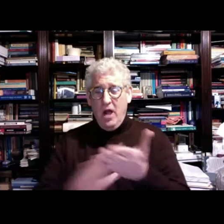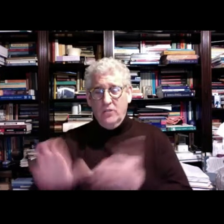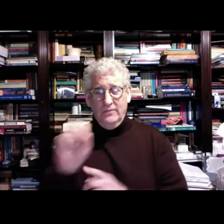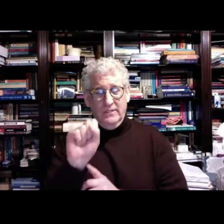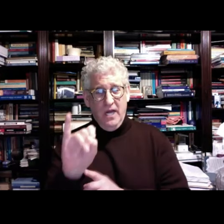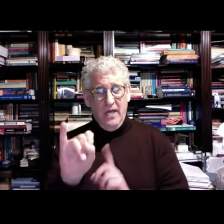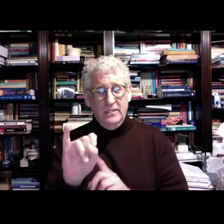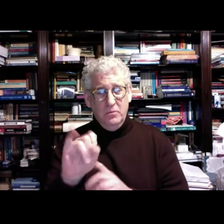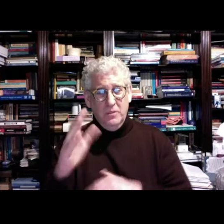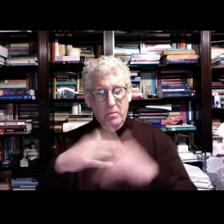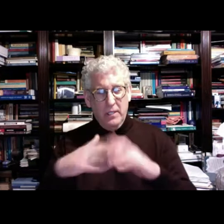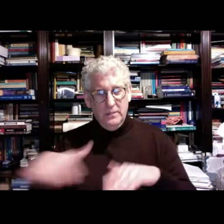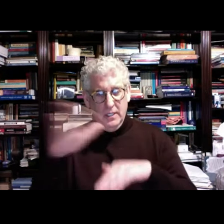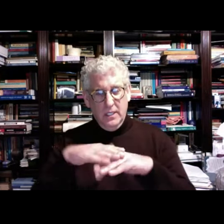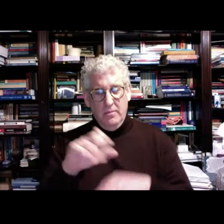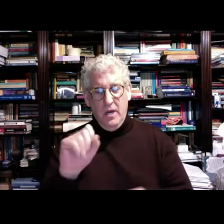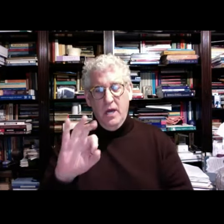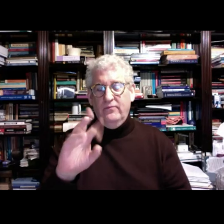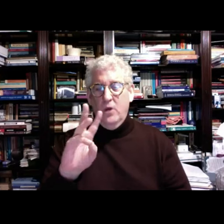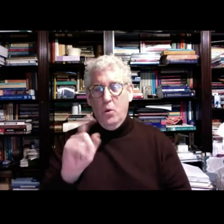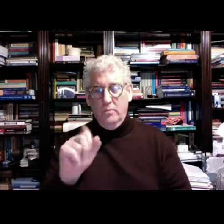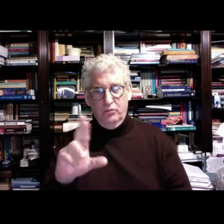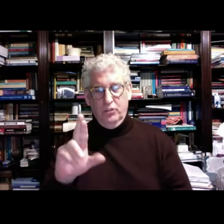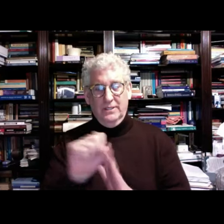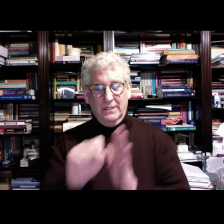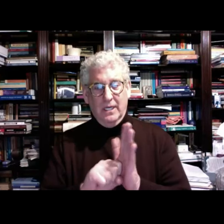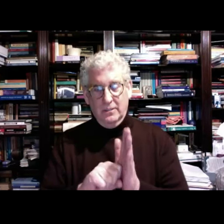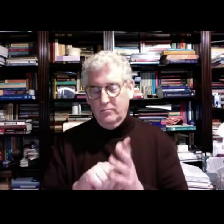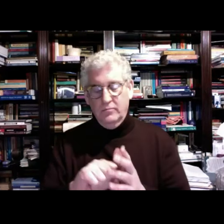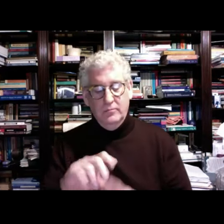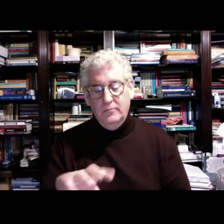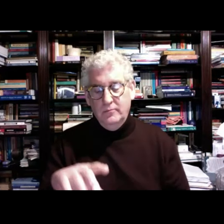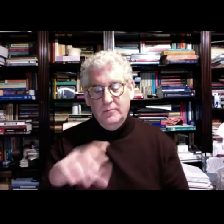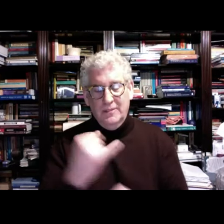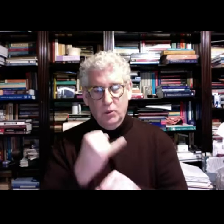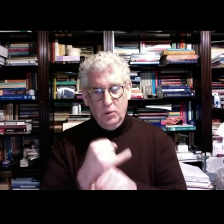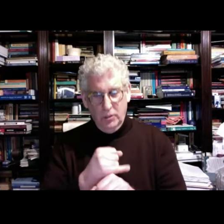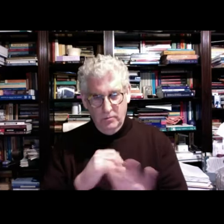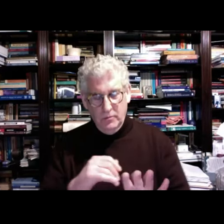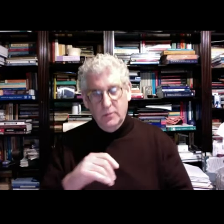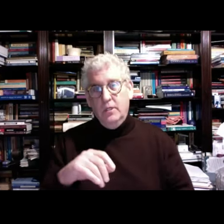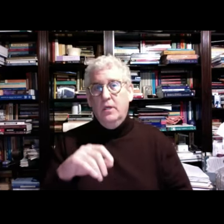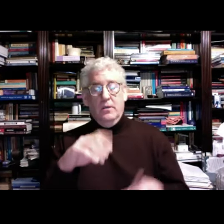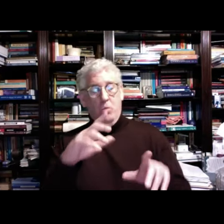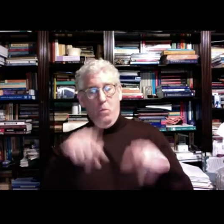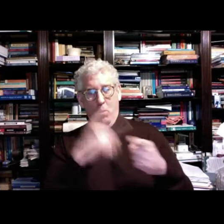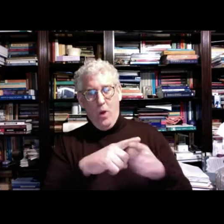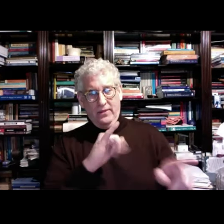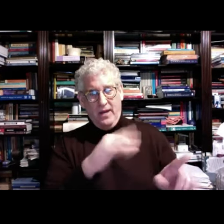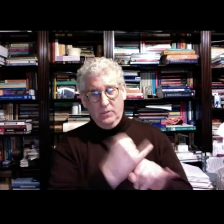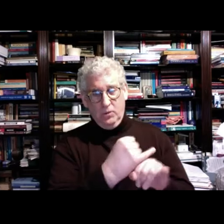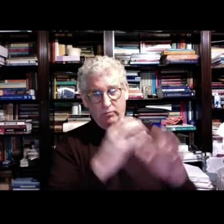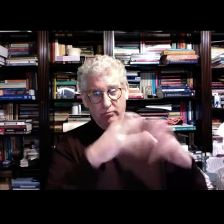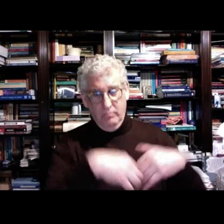Willowbrook legacy, the College of Staten Island and the buildings that are there are on the previous site of